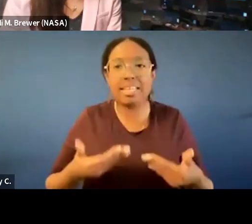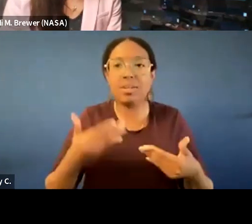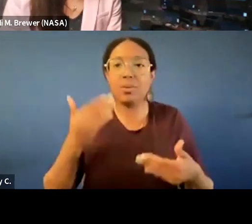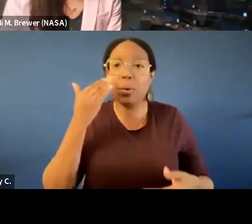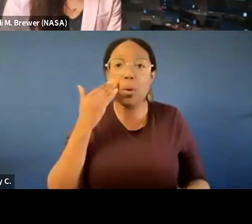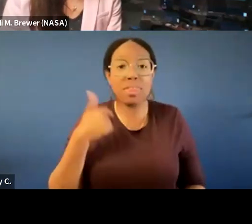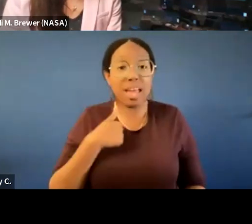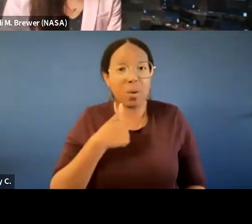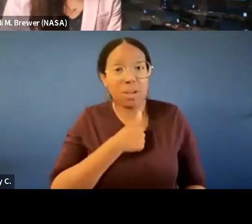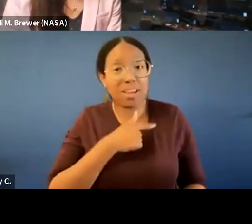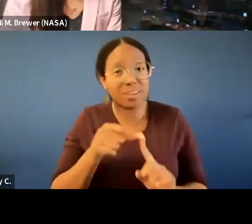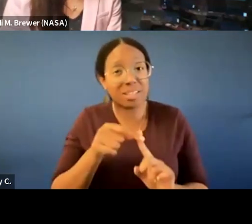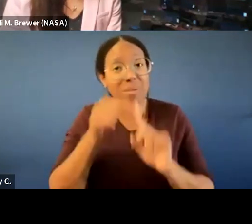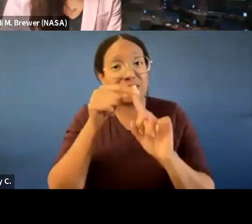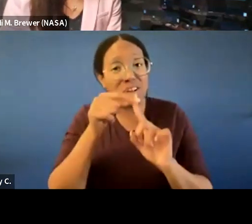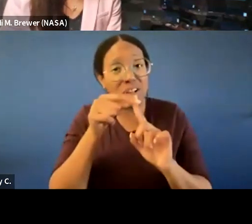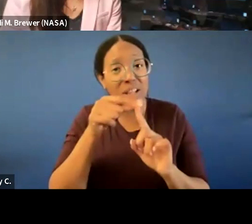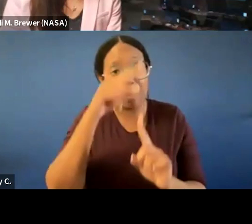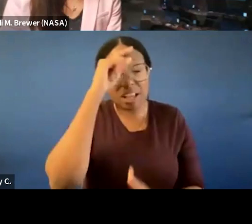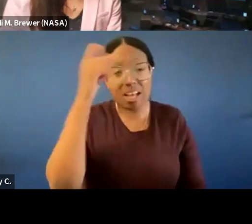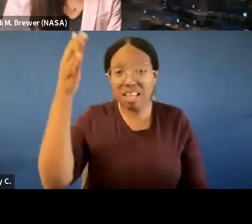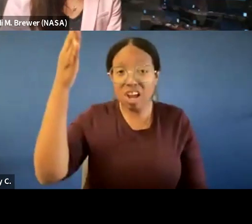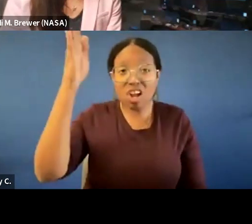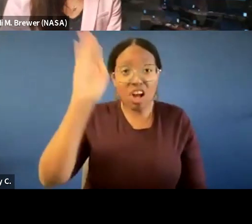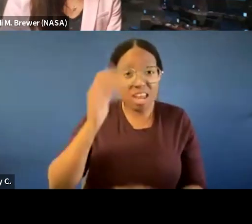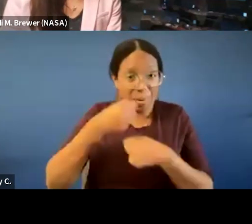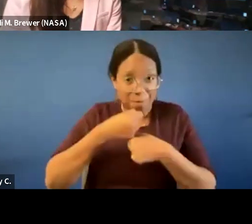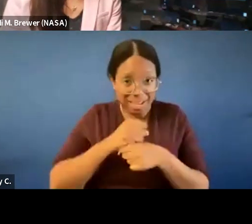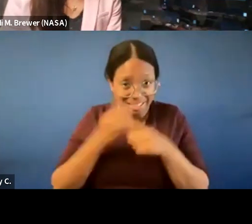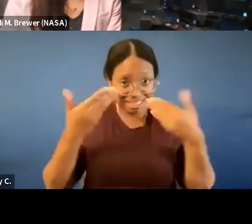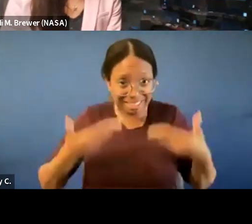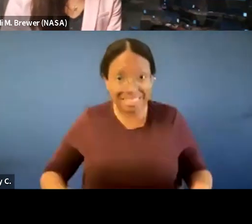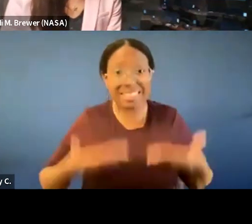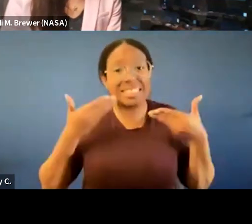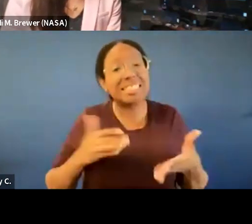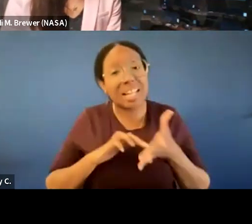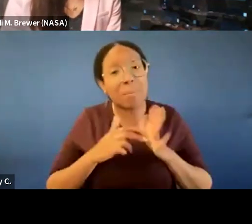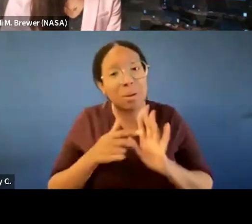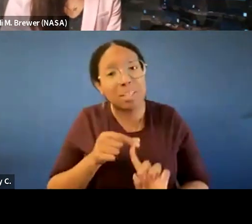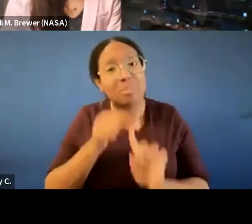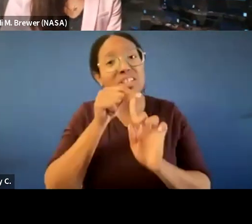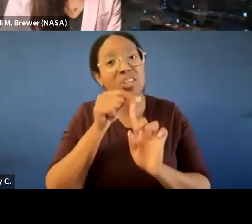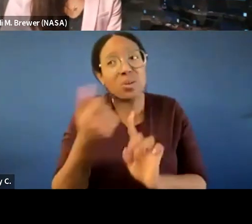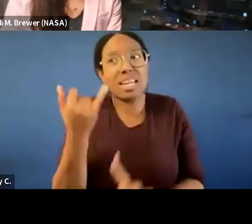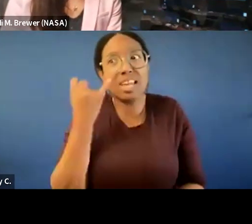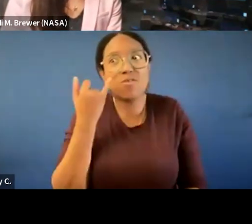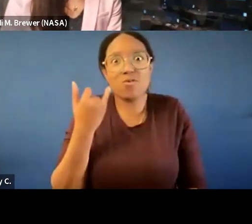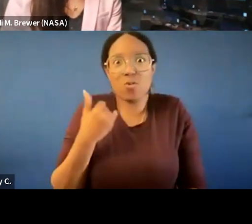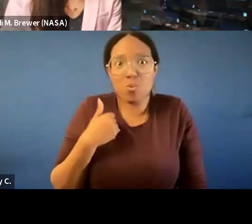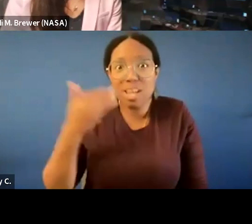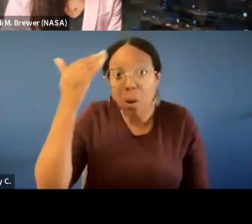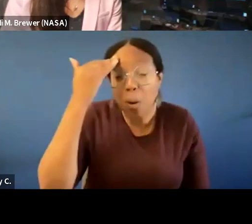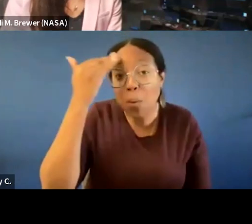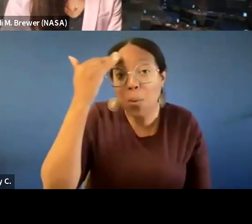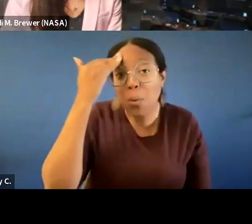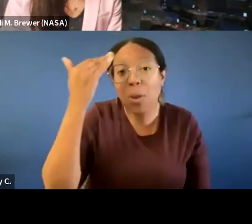that's how God made us, I think that would help a great deal. I know that has been always helpful for me. And it's helpful in having